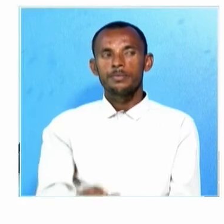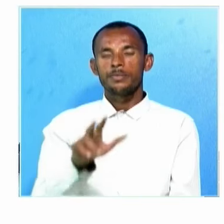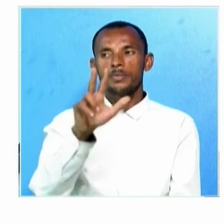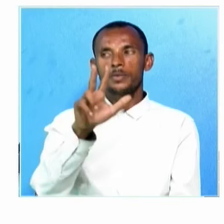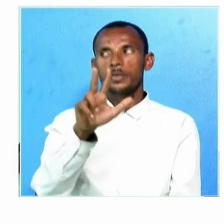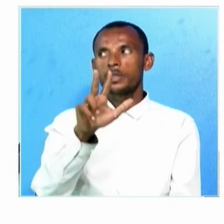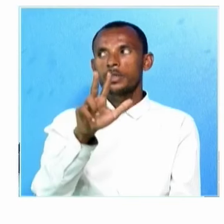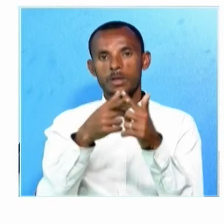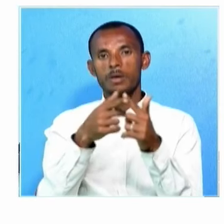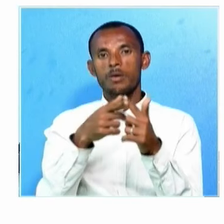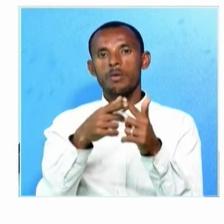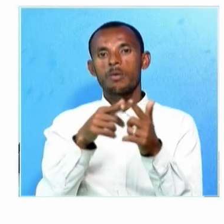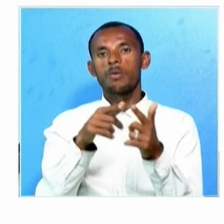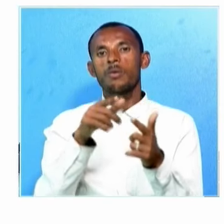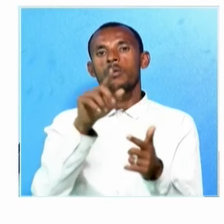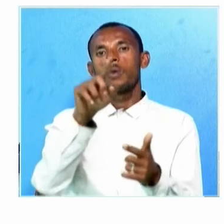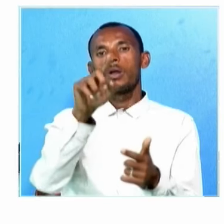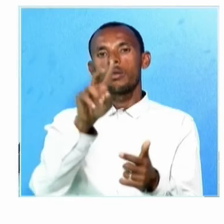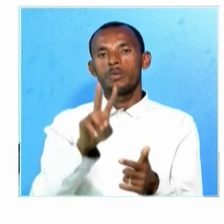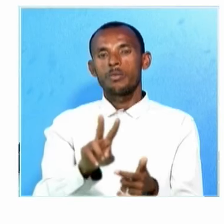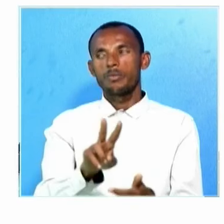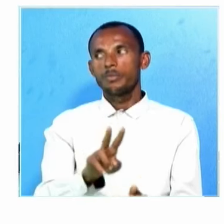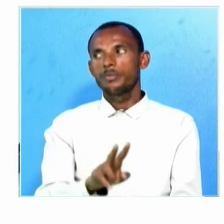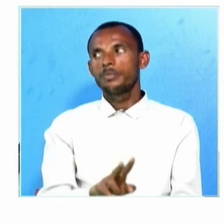This one is 3, 8,